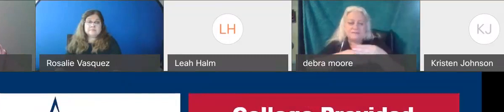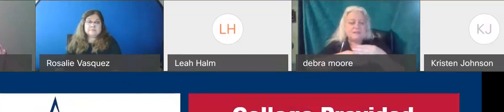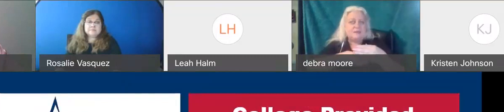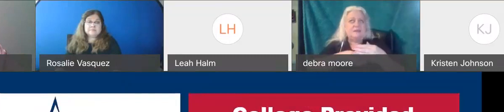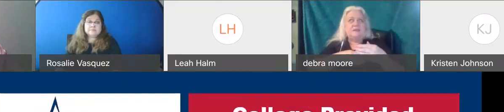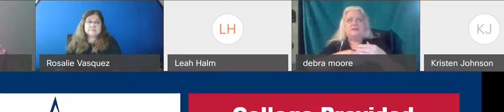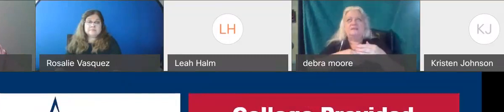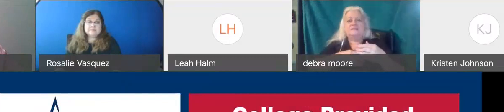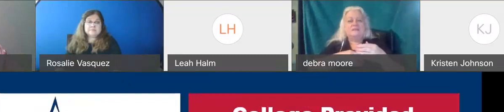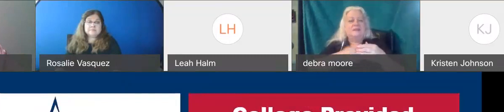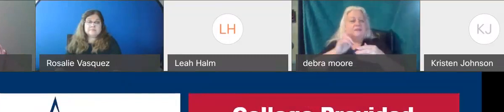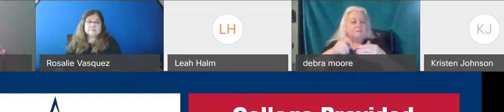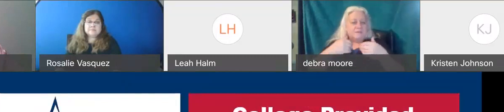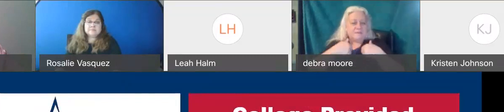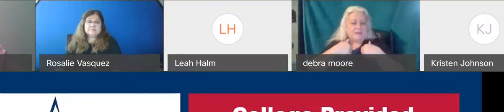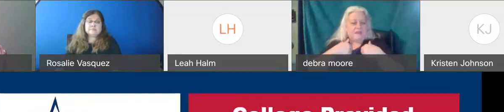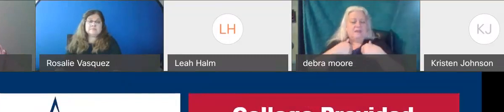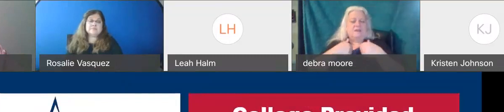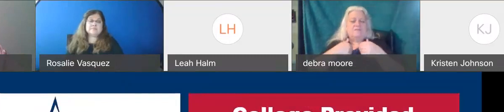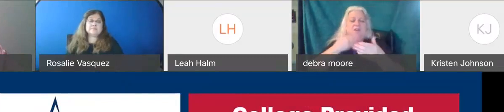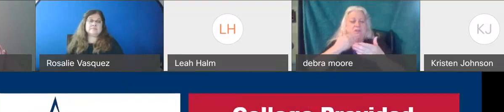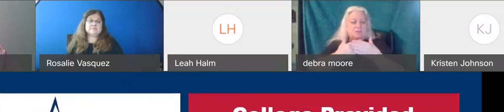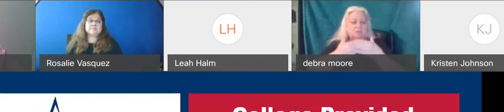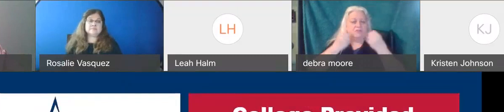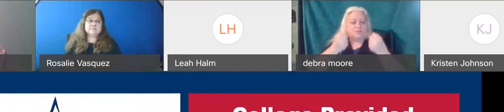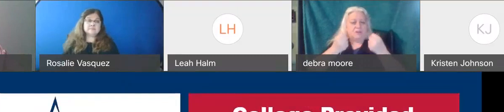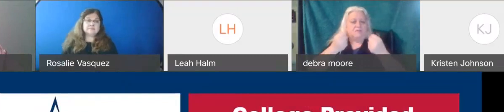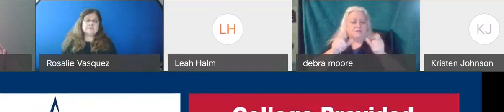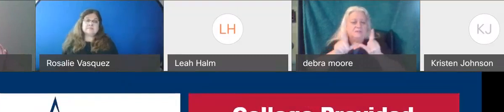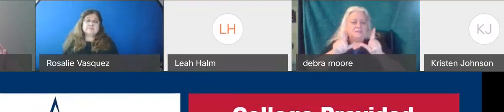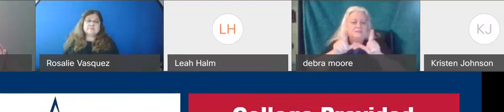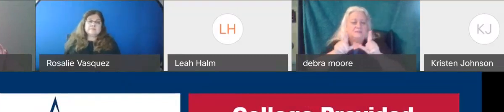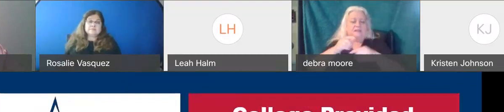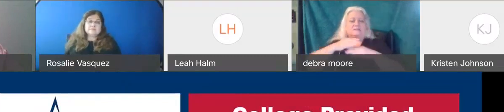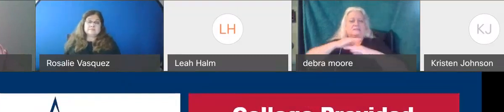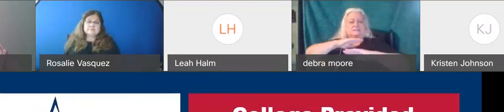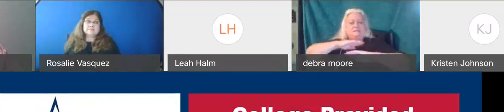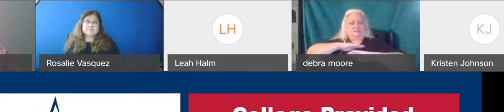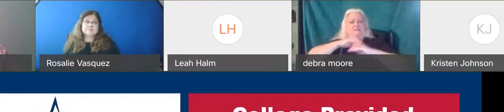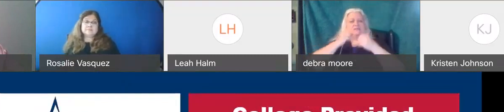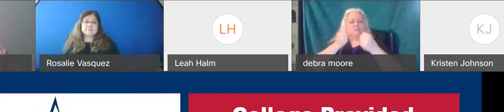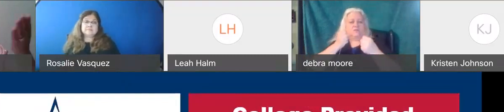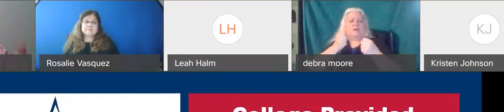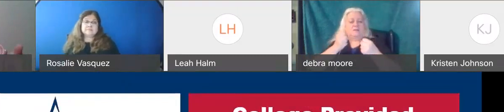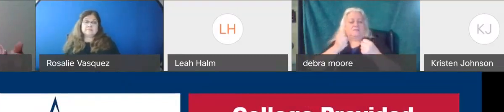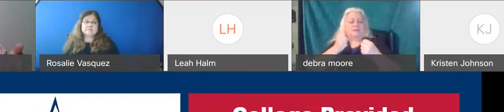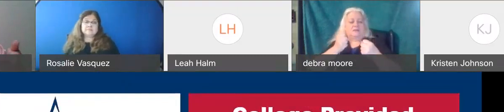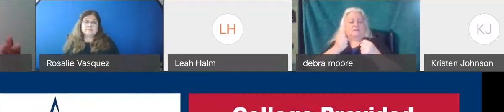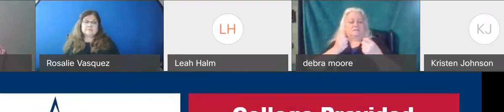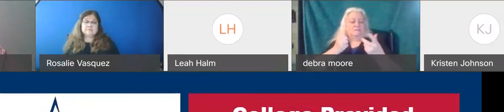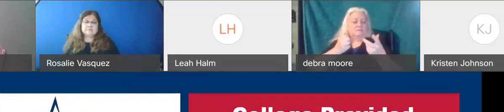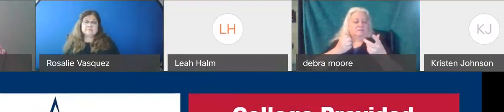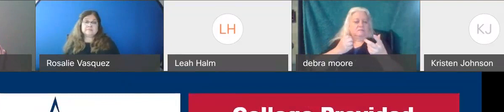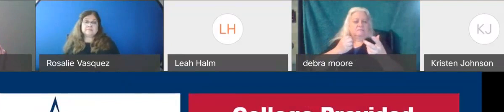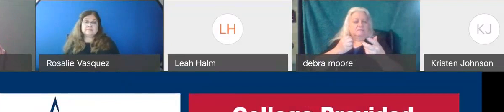occurs. You must have a valid driver's license and have a satisfactory driving record. And there are also some driver responsibilities listed on